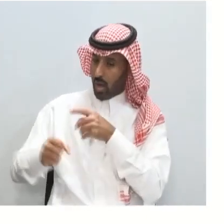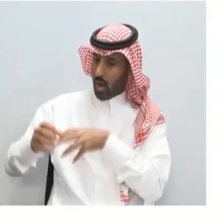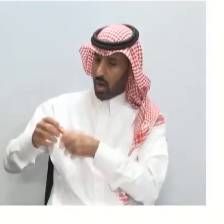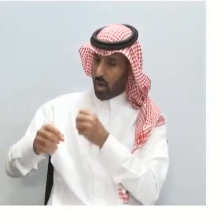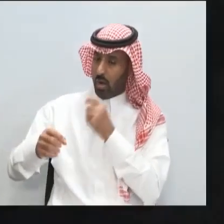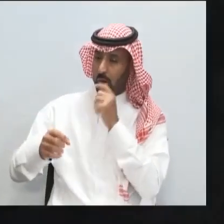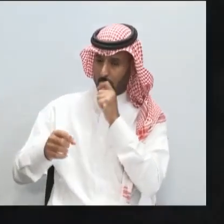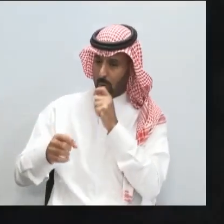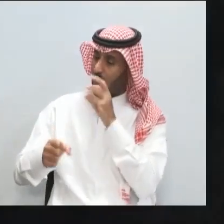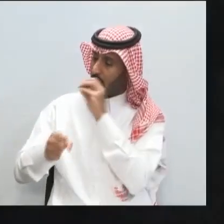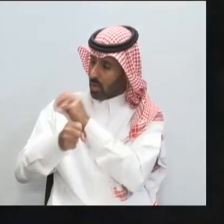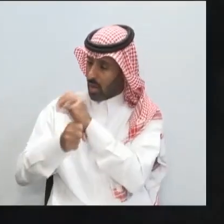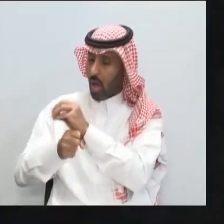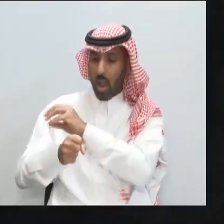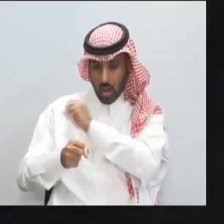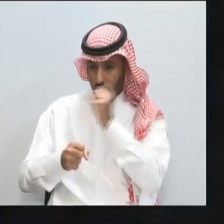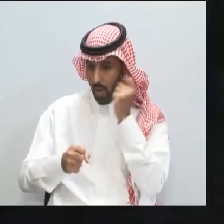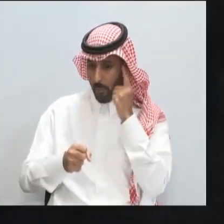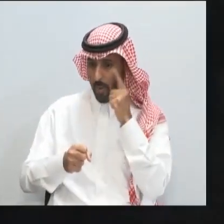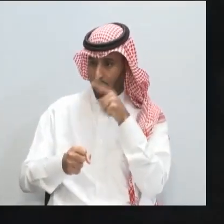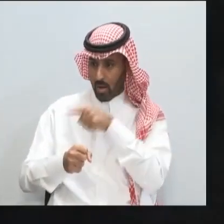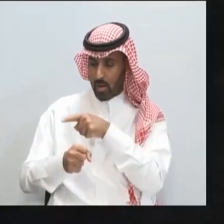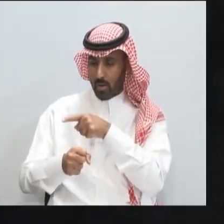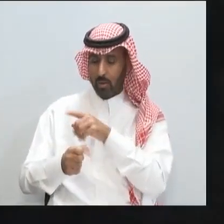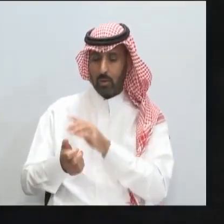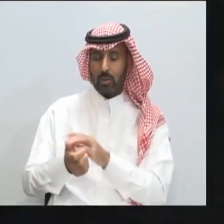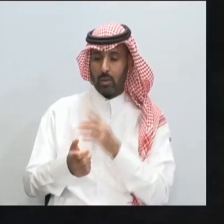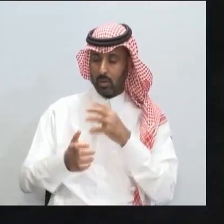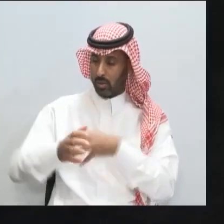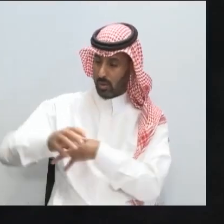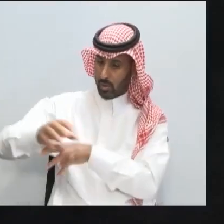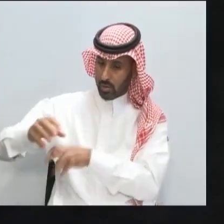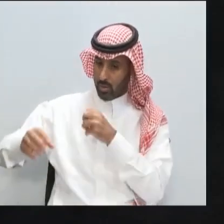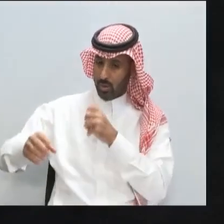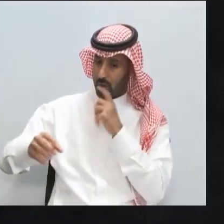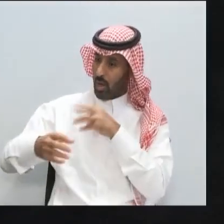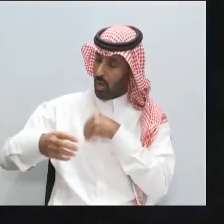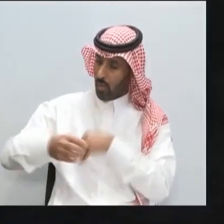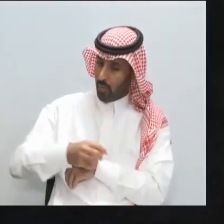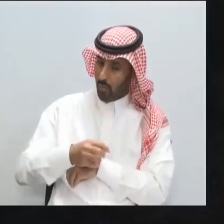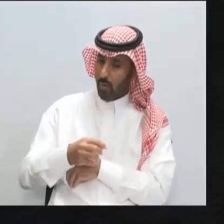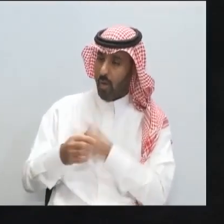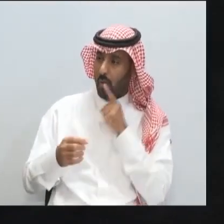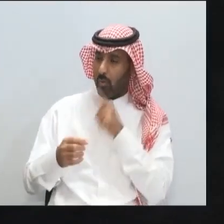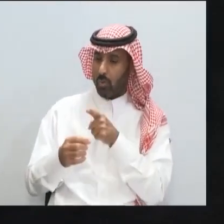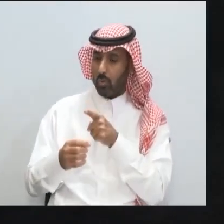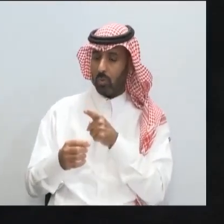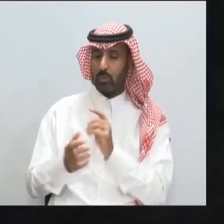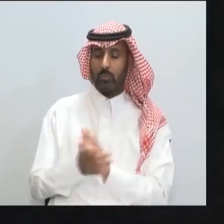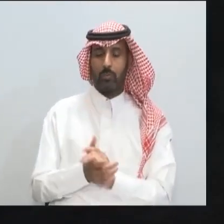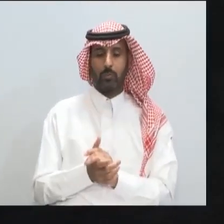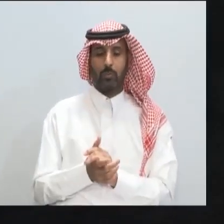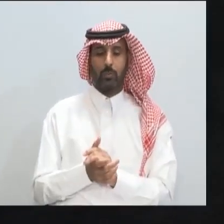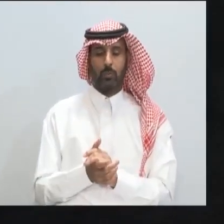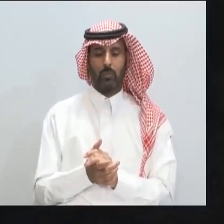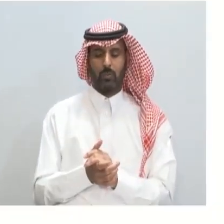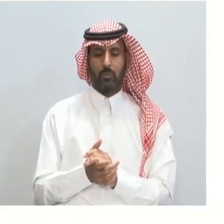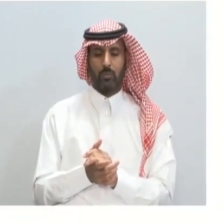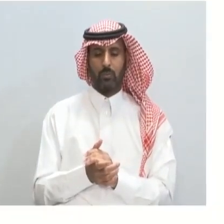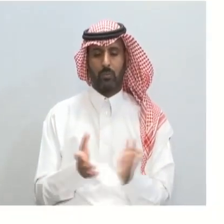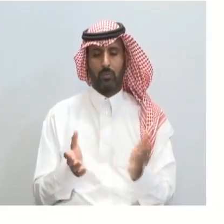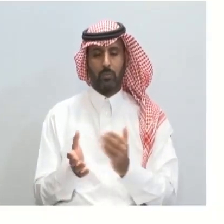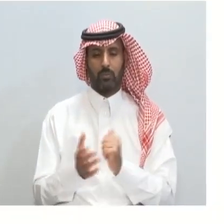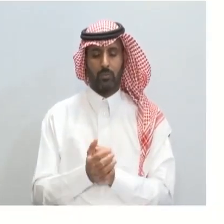him. Tell the manager that your coworker is stealing or you would be in